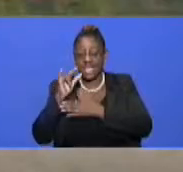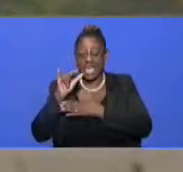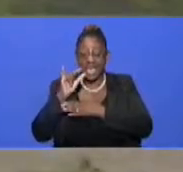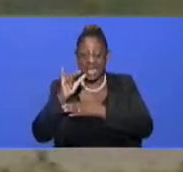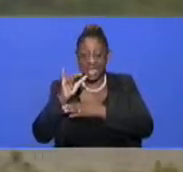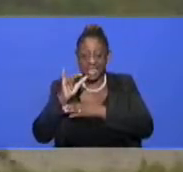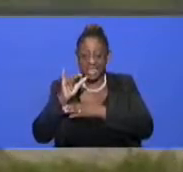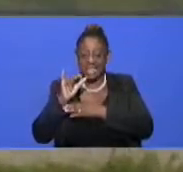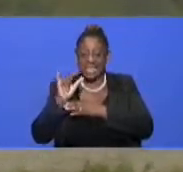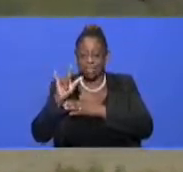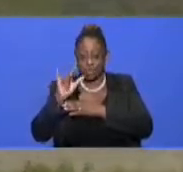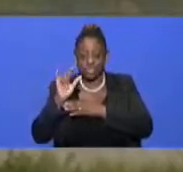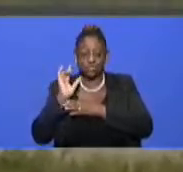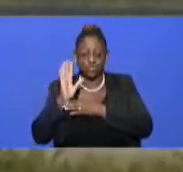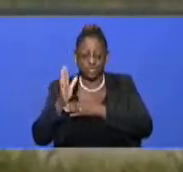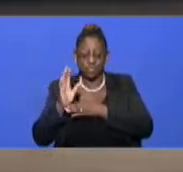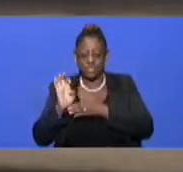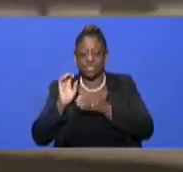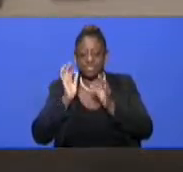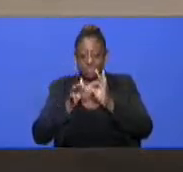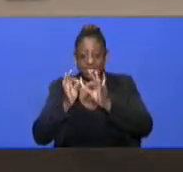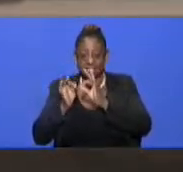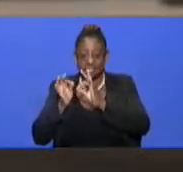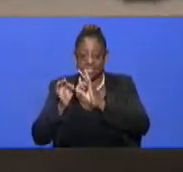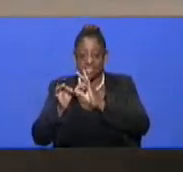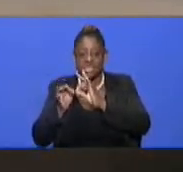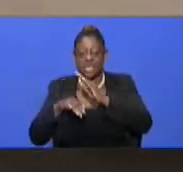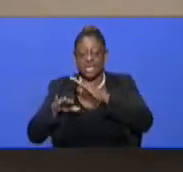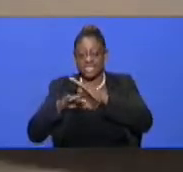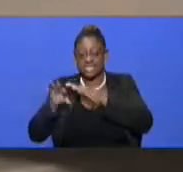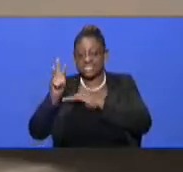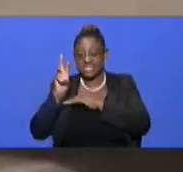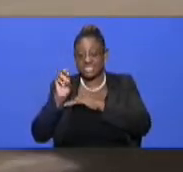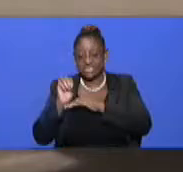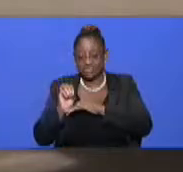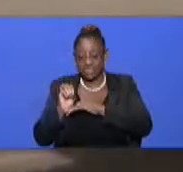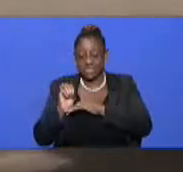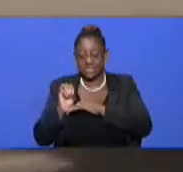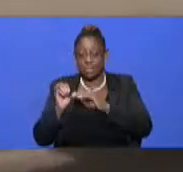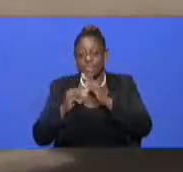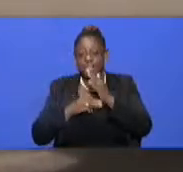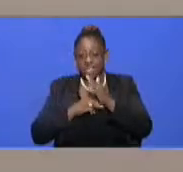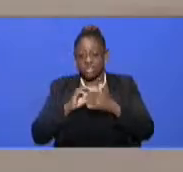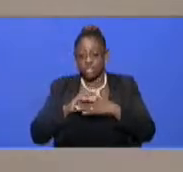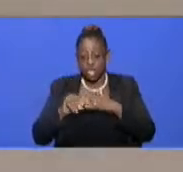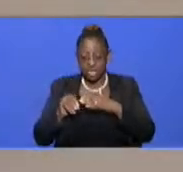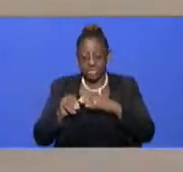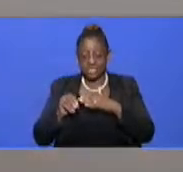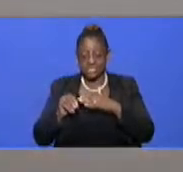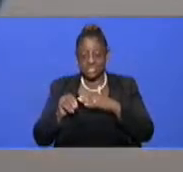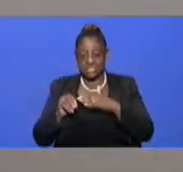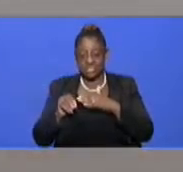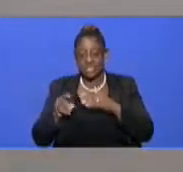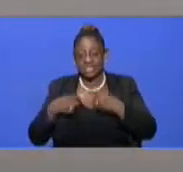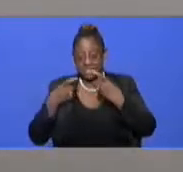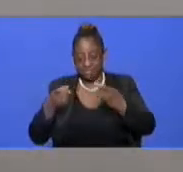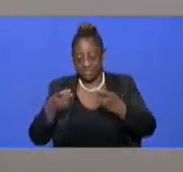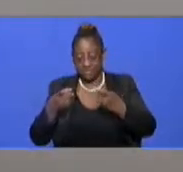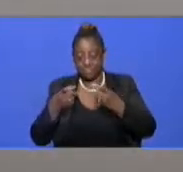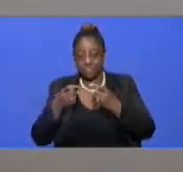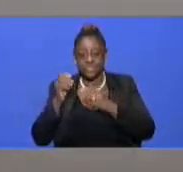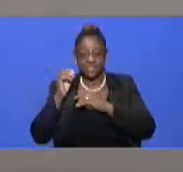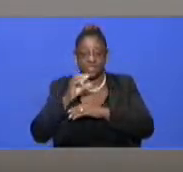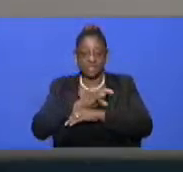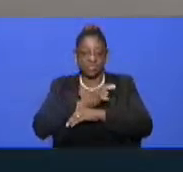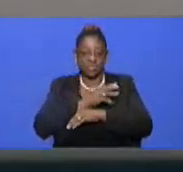being renovated under the $260 million Family Island Renaissance program. For the Bahamas Tonight,